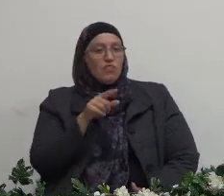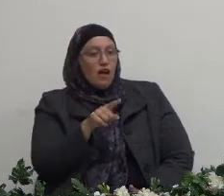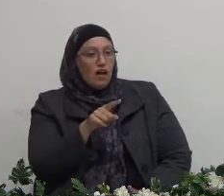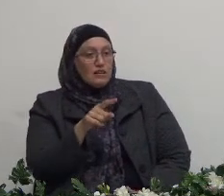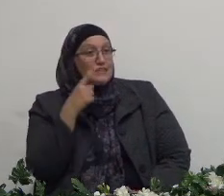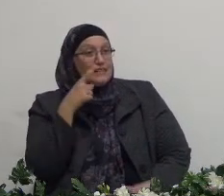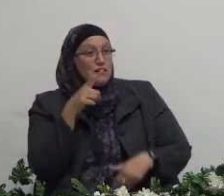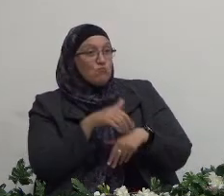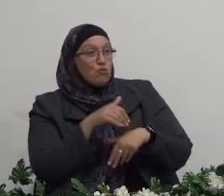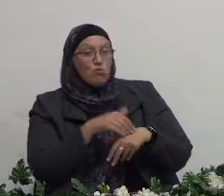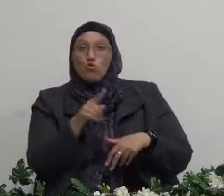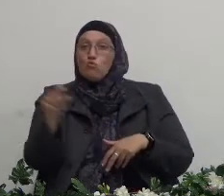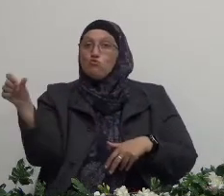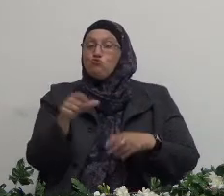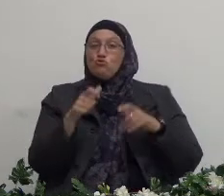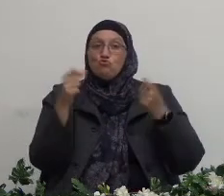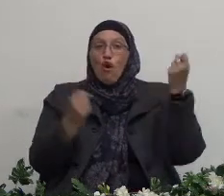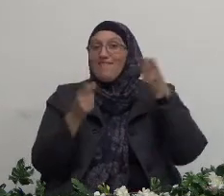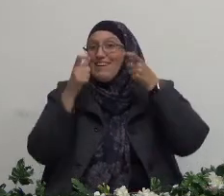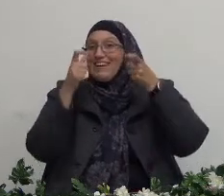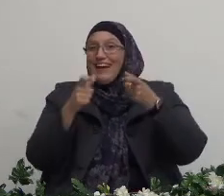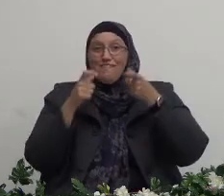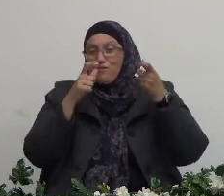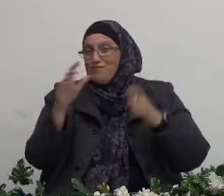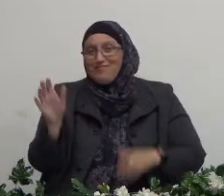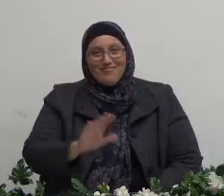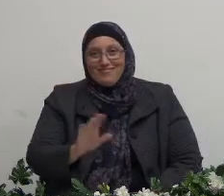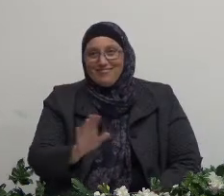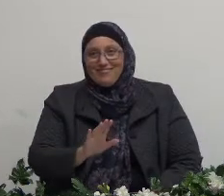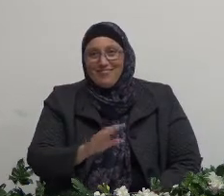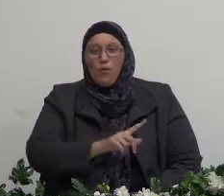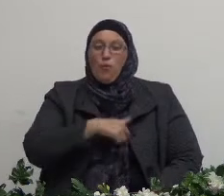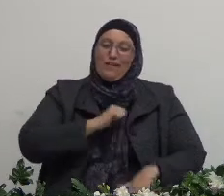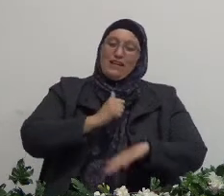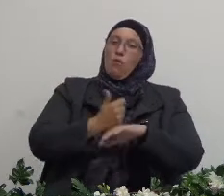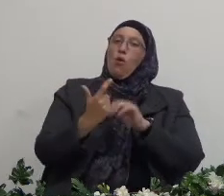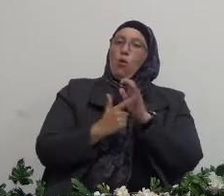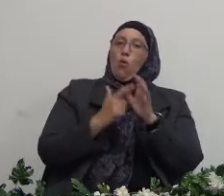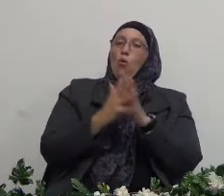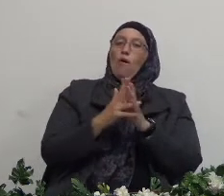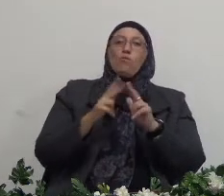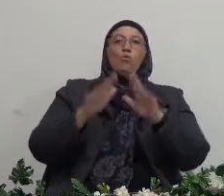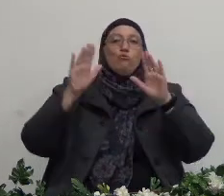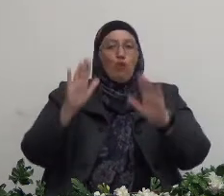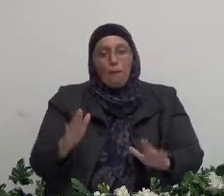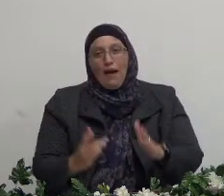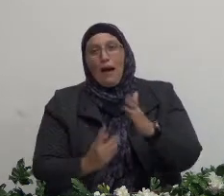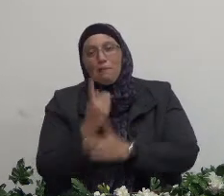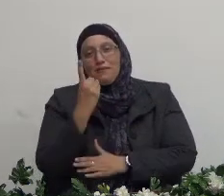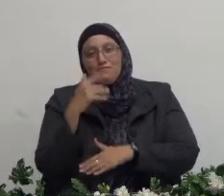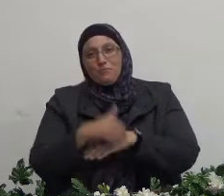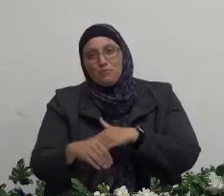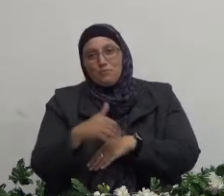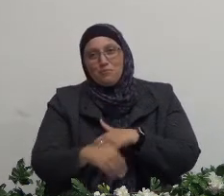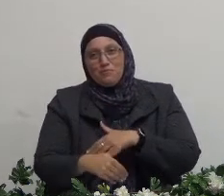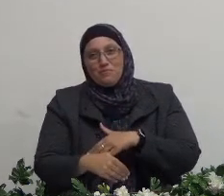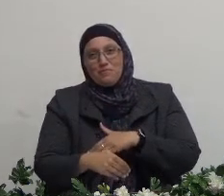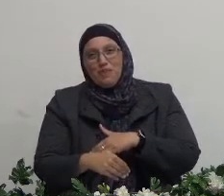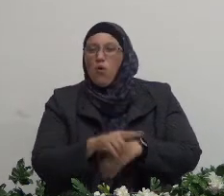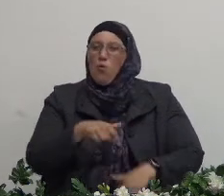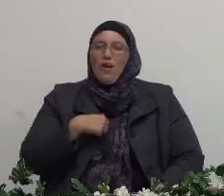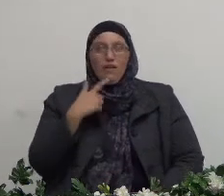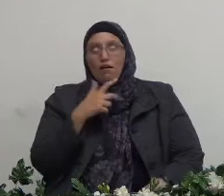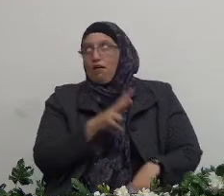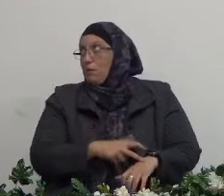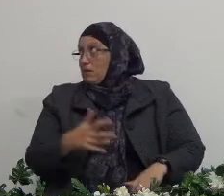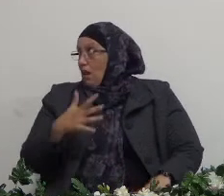laws as a preventative measure. I know we may see these as revenue raising procedures, but it's, if you want